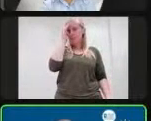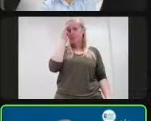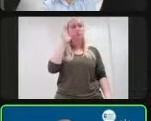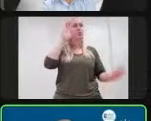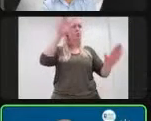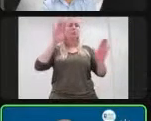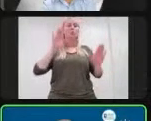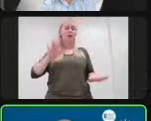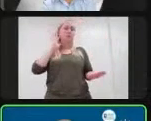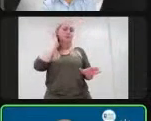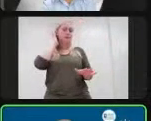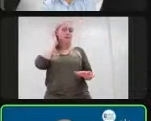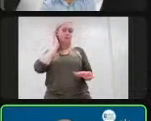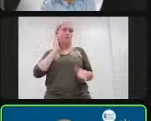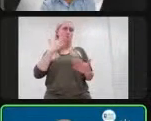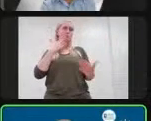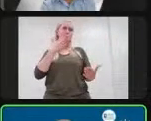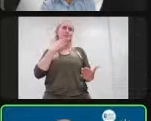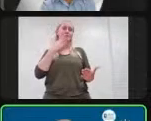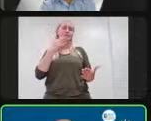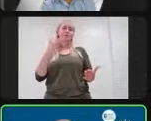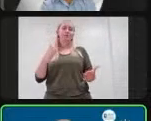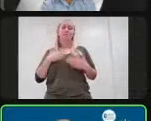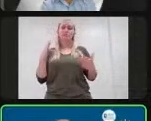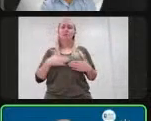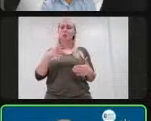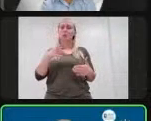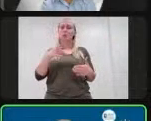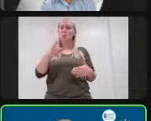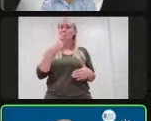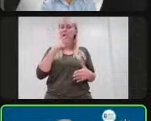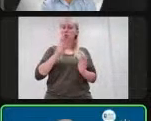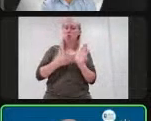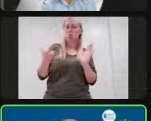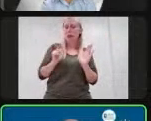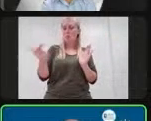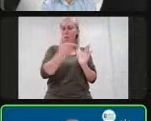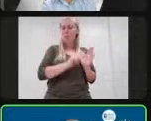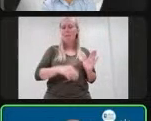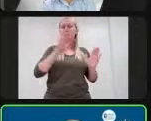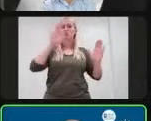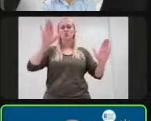Great. Thank you. And I'm glad you used 2 times round robin. It's a great tool.